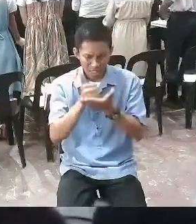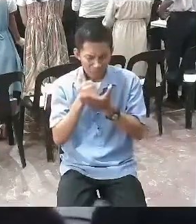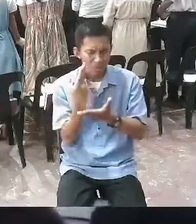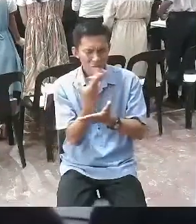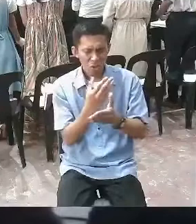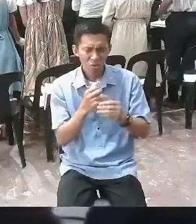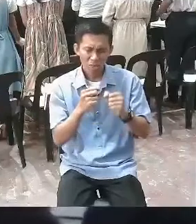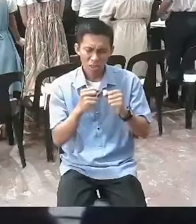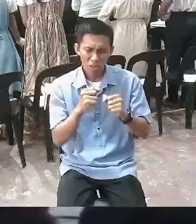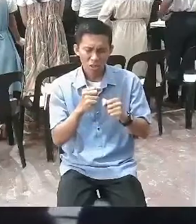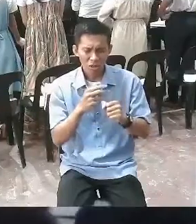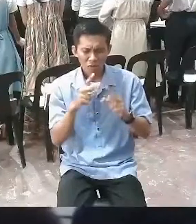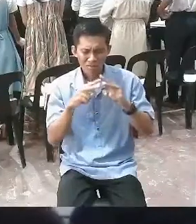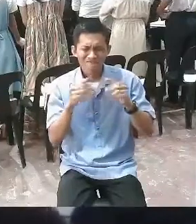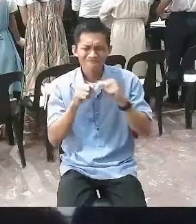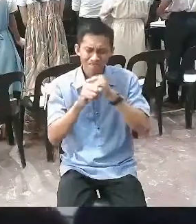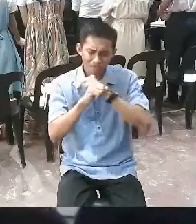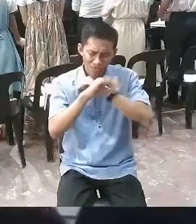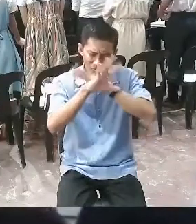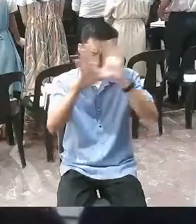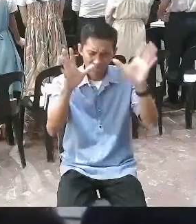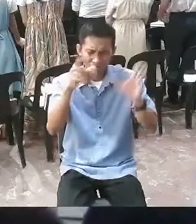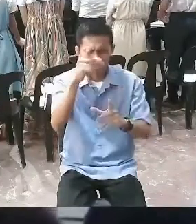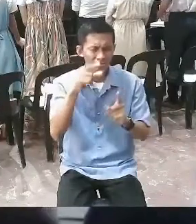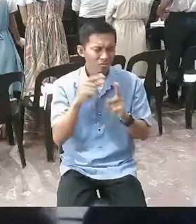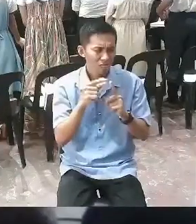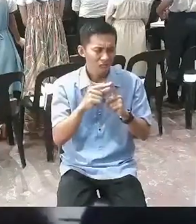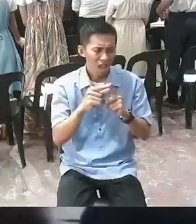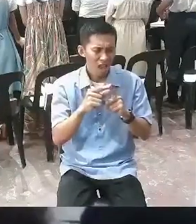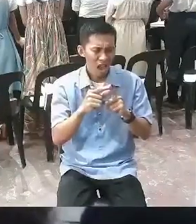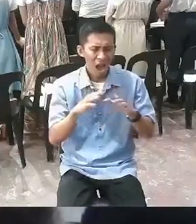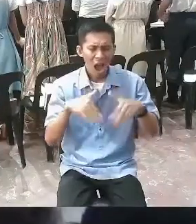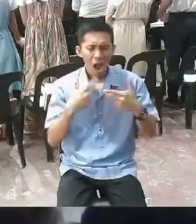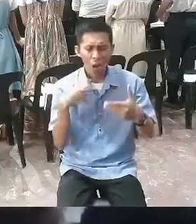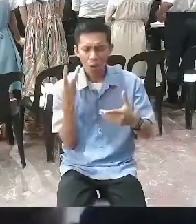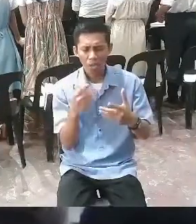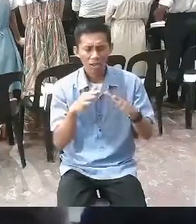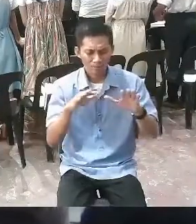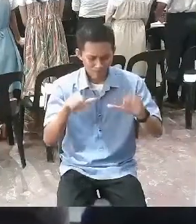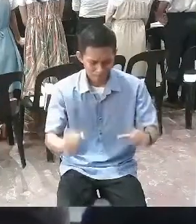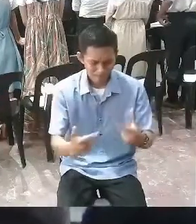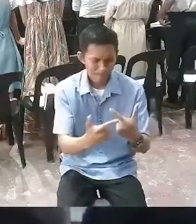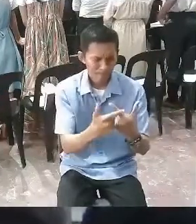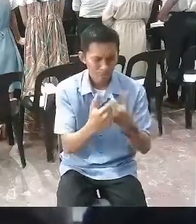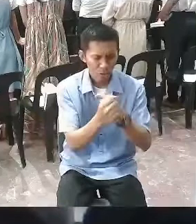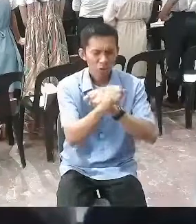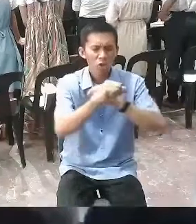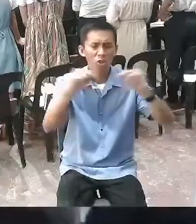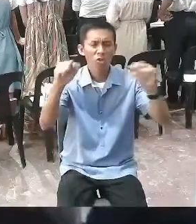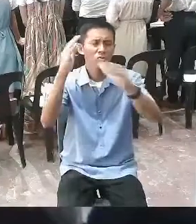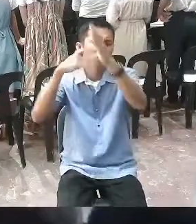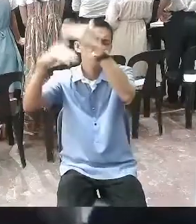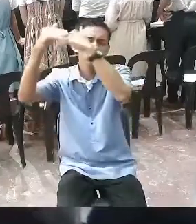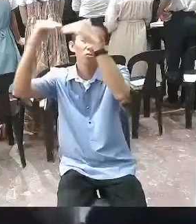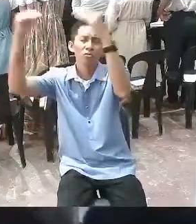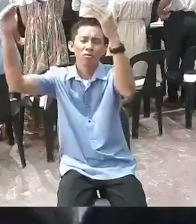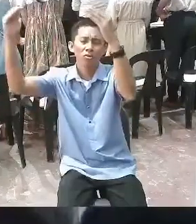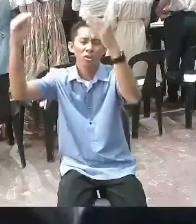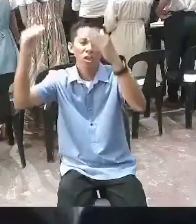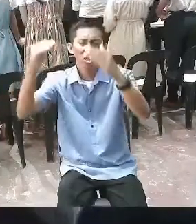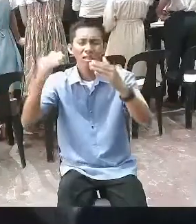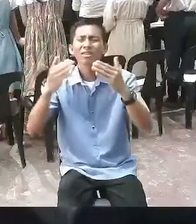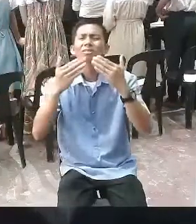clear how that we can be saved and knowing for sure that we're on our way to